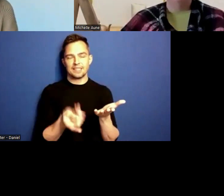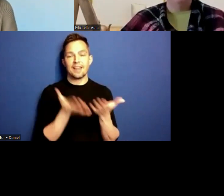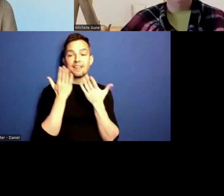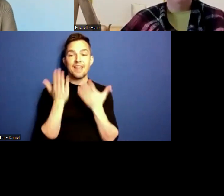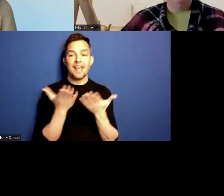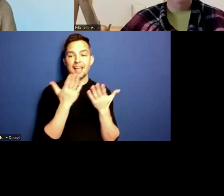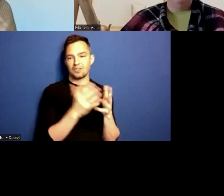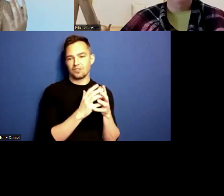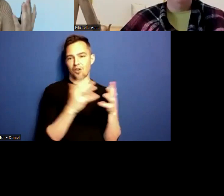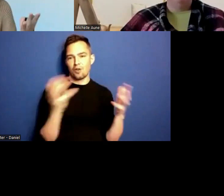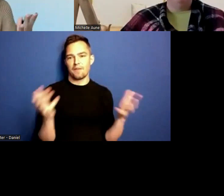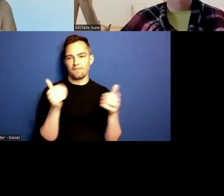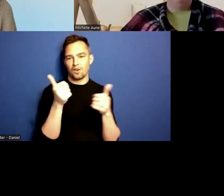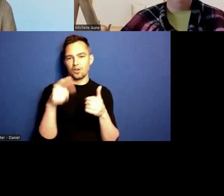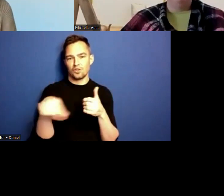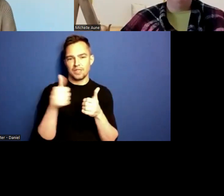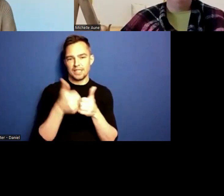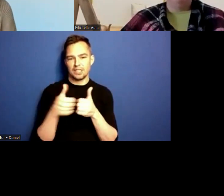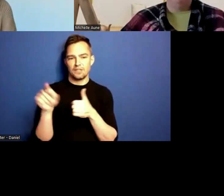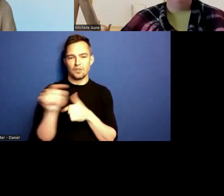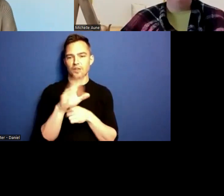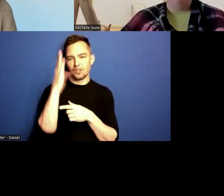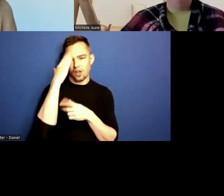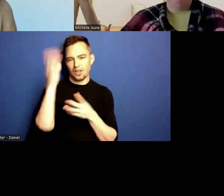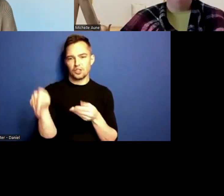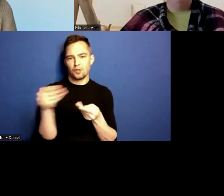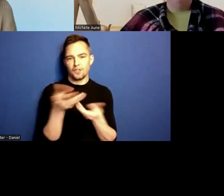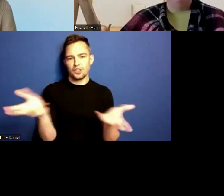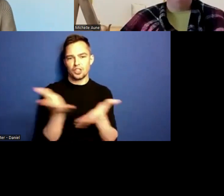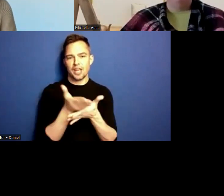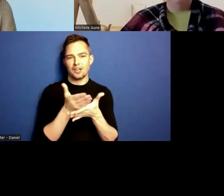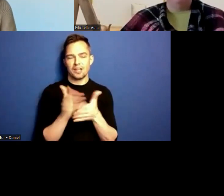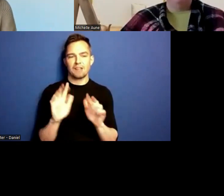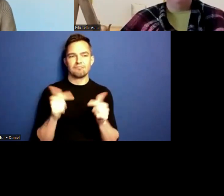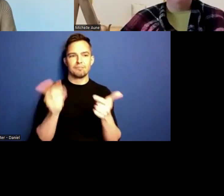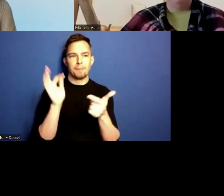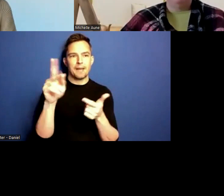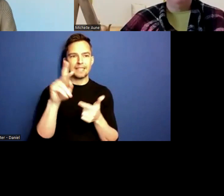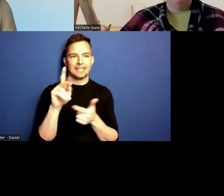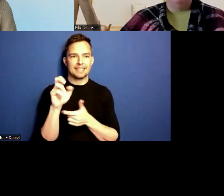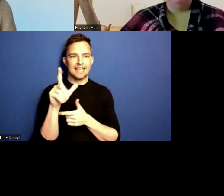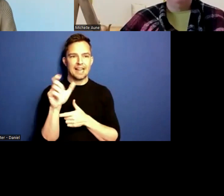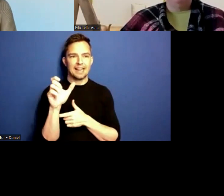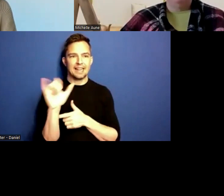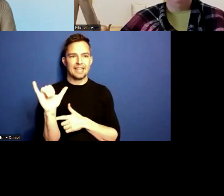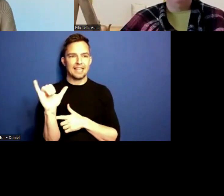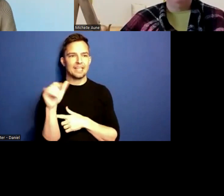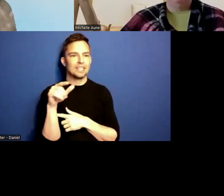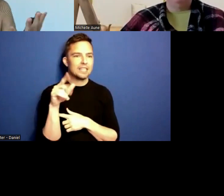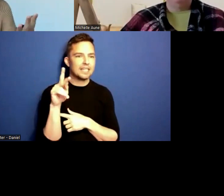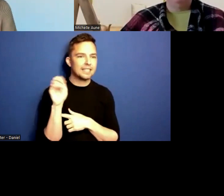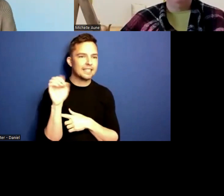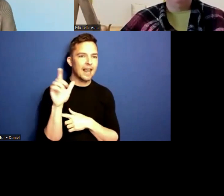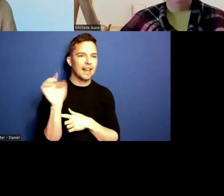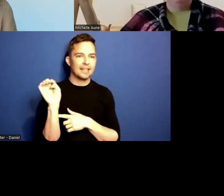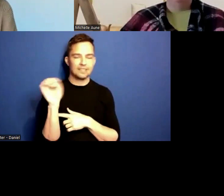so much to each of you and the knowledge that you've shared with us today. I'll hand it back over to Kelly as she has a few